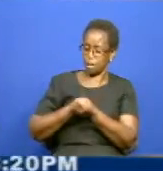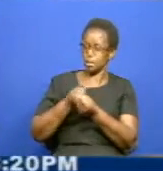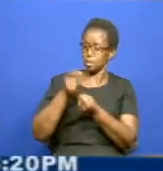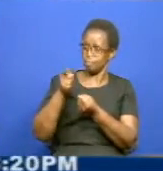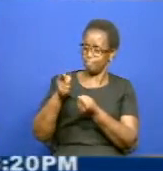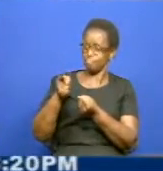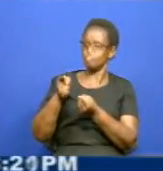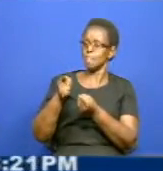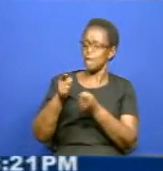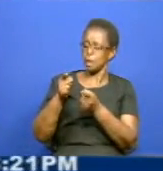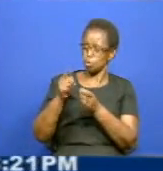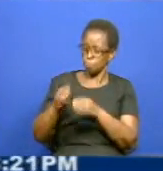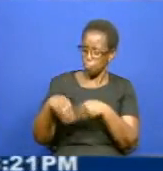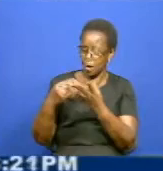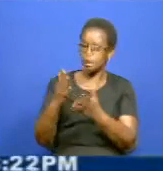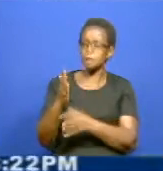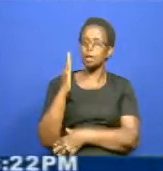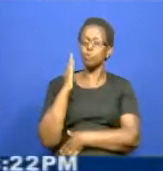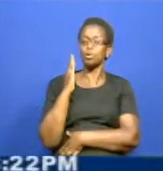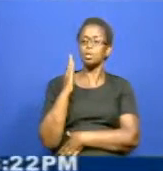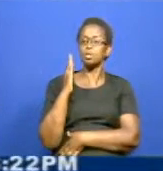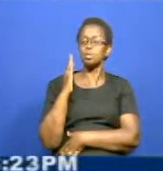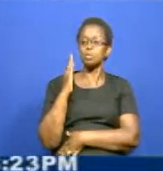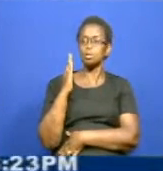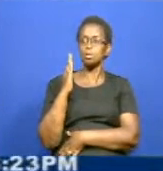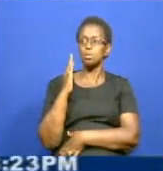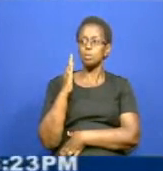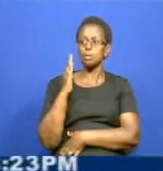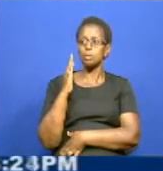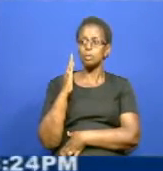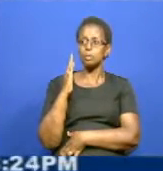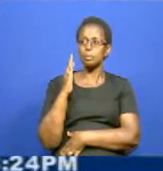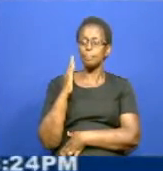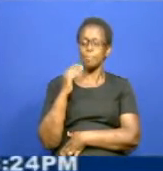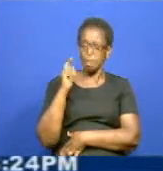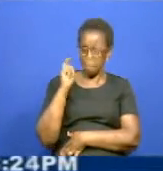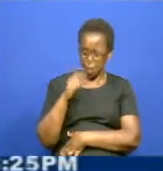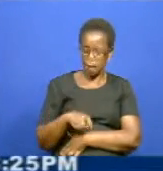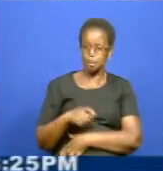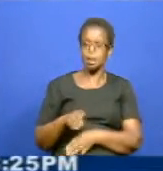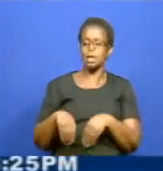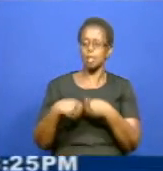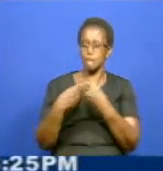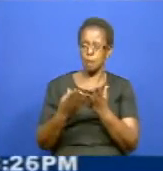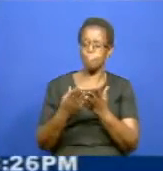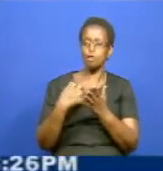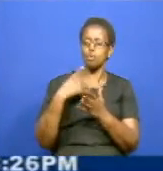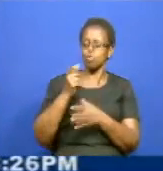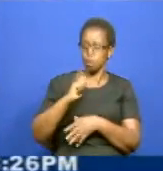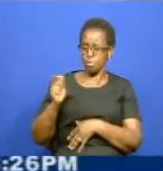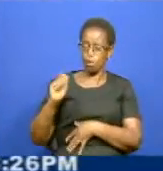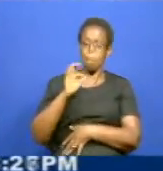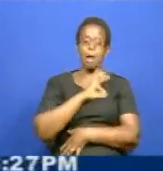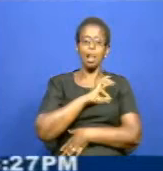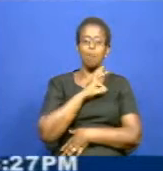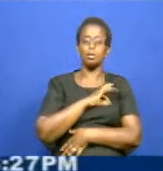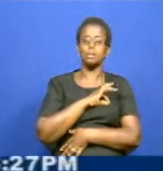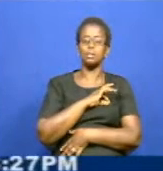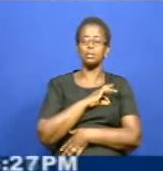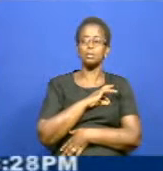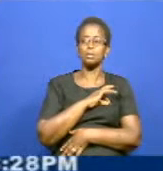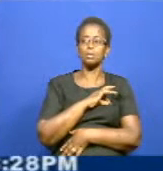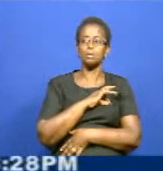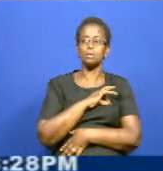and governance. So there's need actually for them to be given a uniform allowance, and not even be